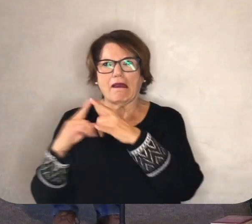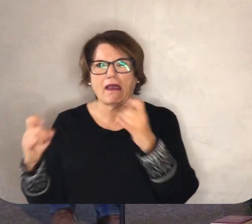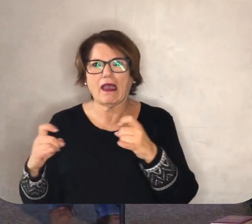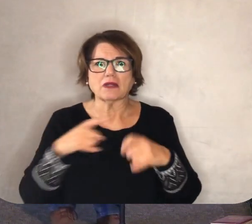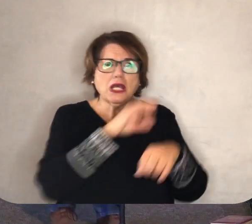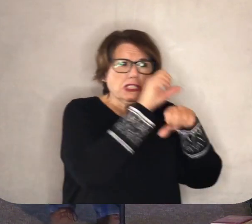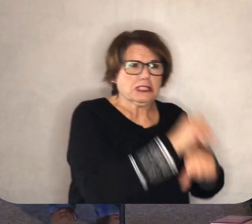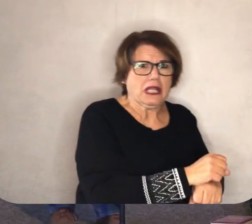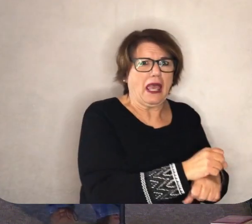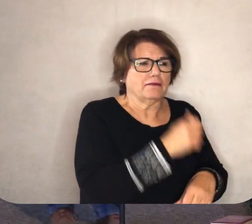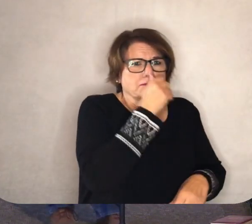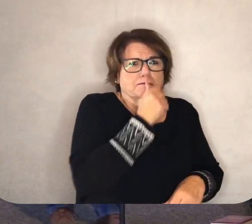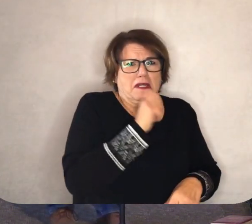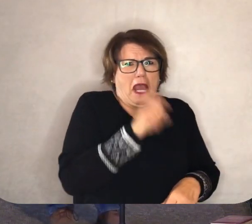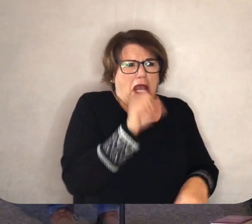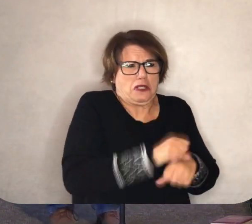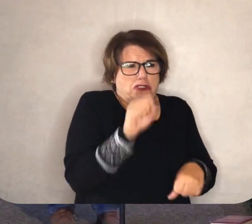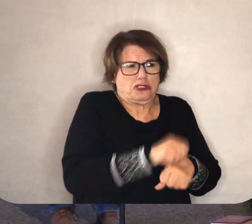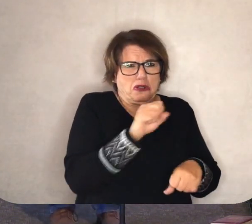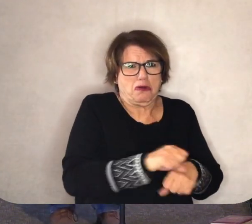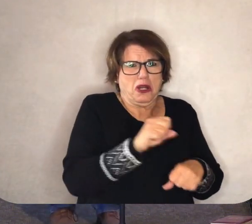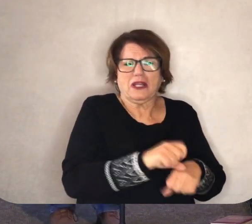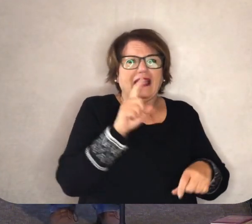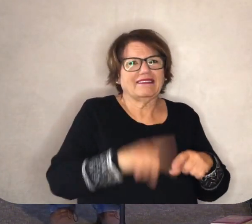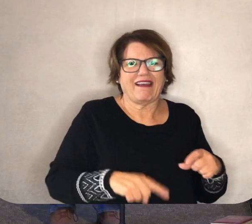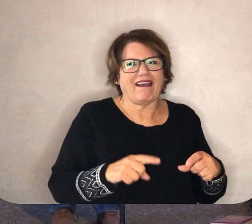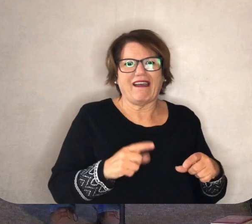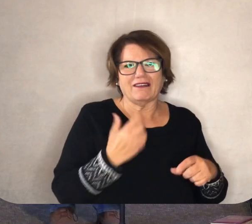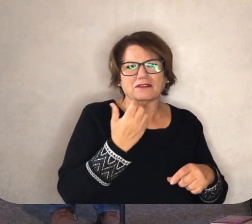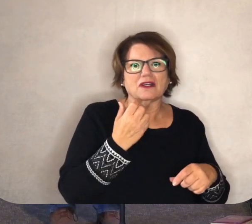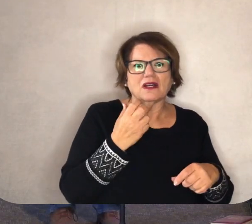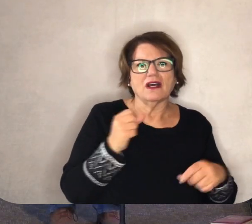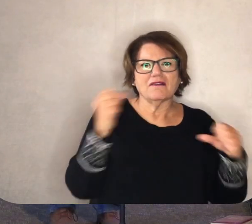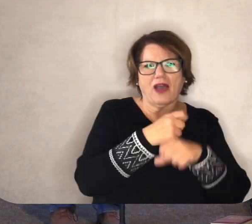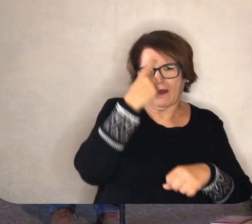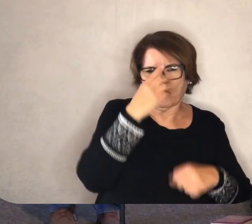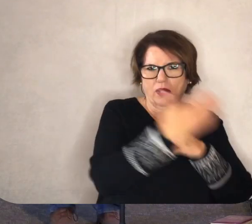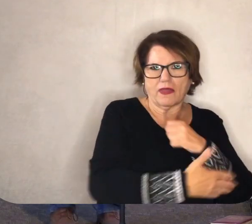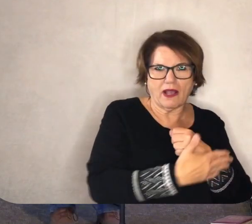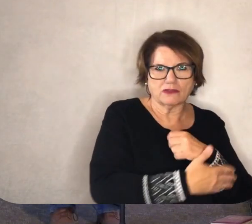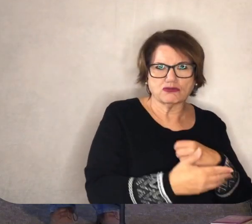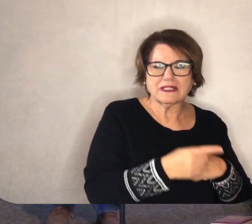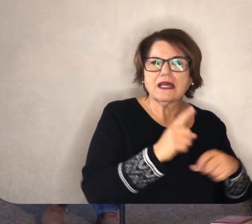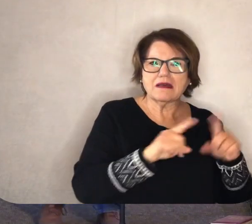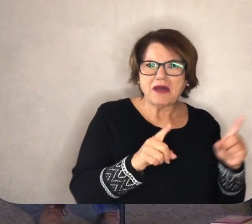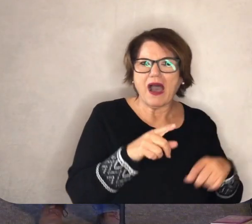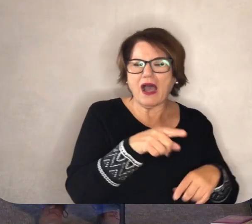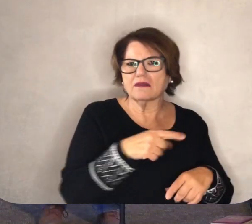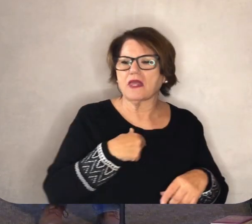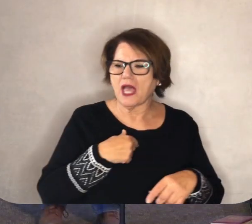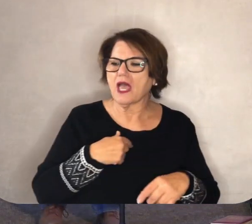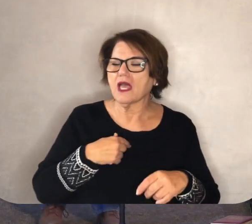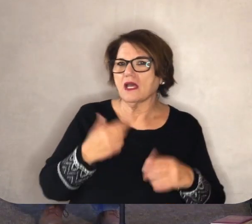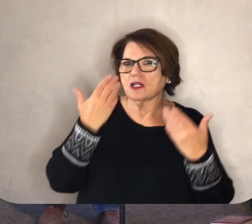they could not do a thing for the freeing of their country. But they took the opportunity at hand, not knowing what